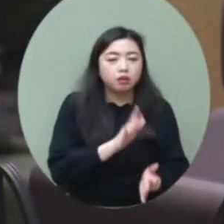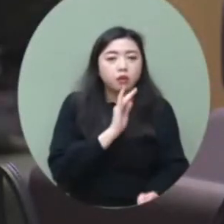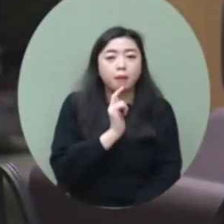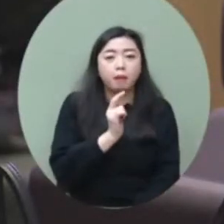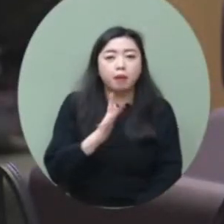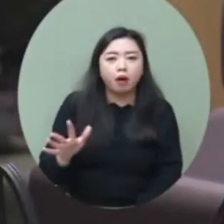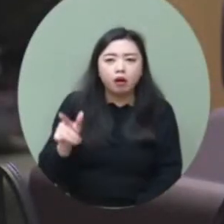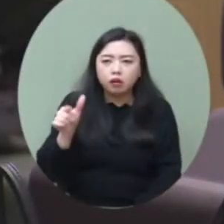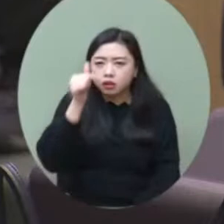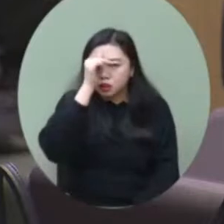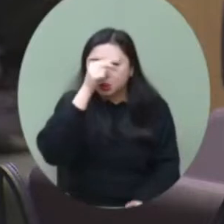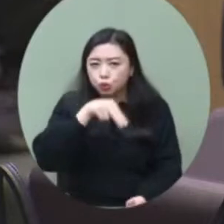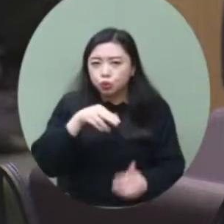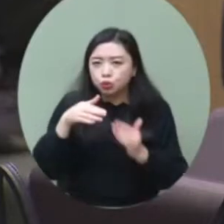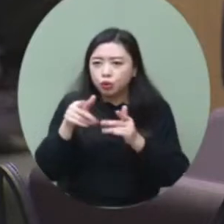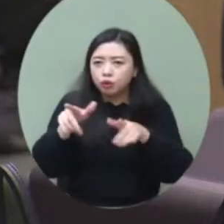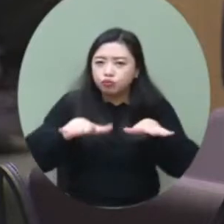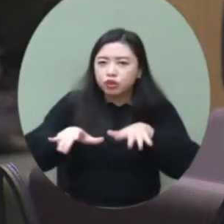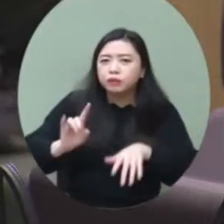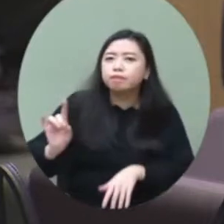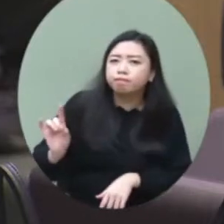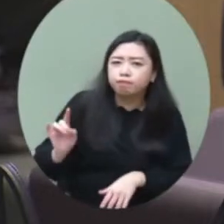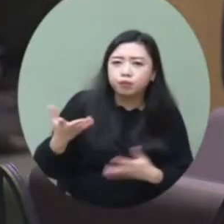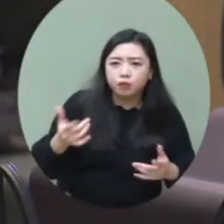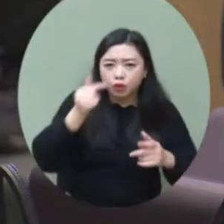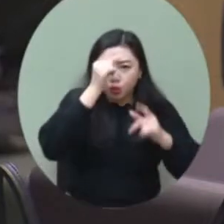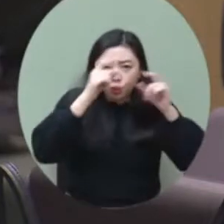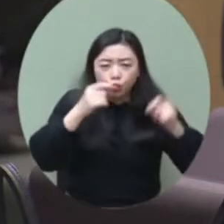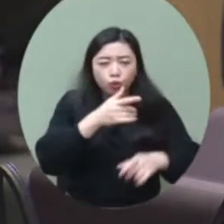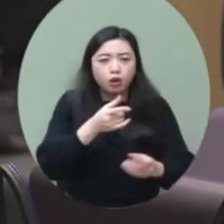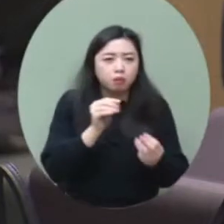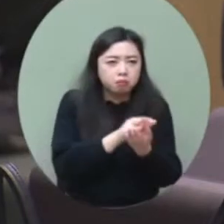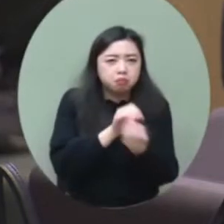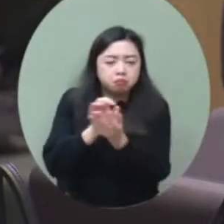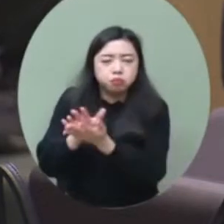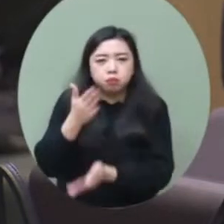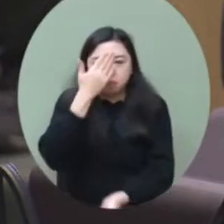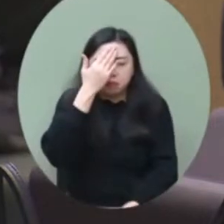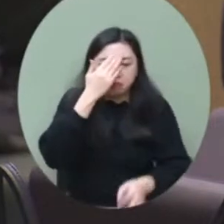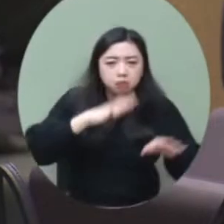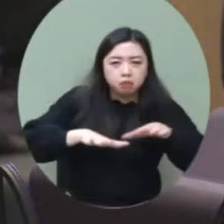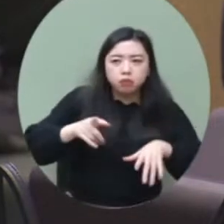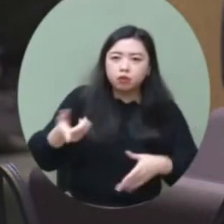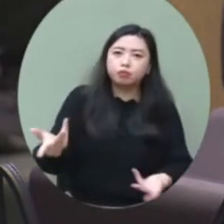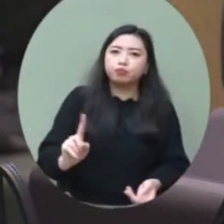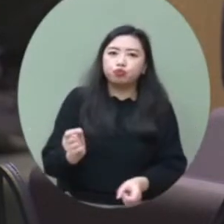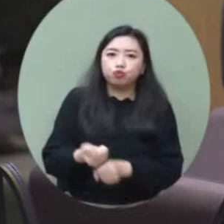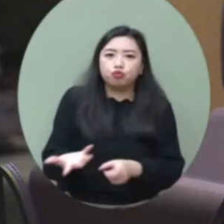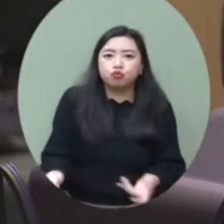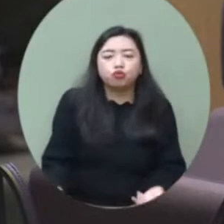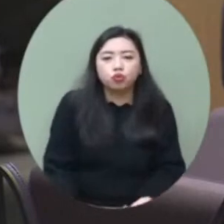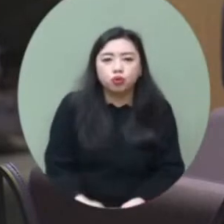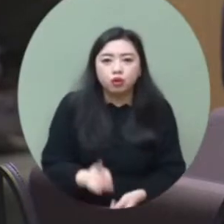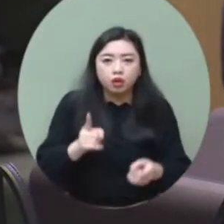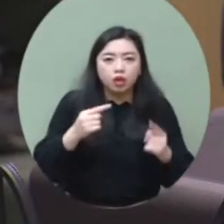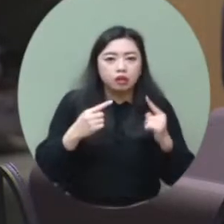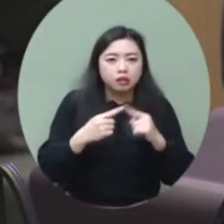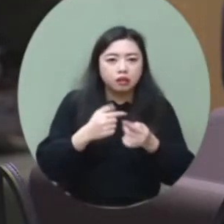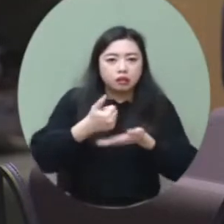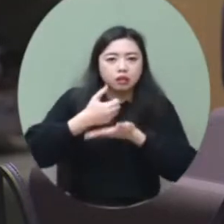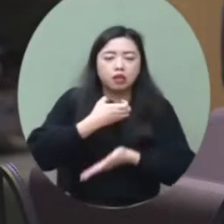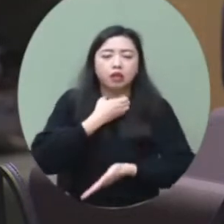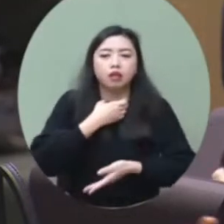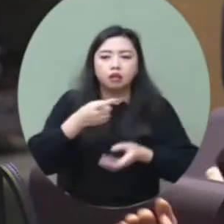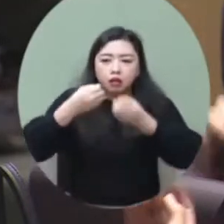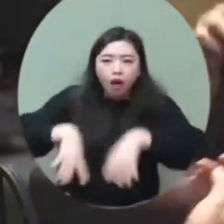professionals have infected COVID-19. So how can we deal with the situation,